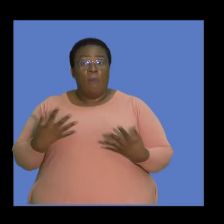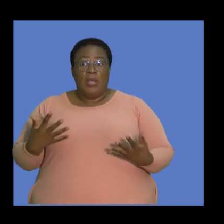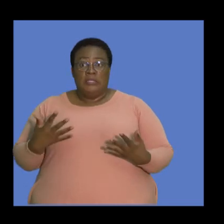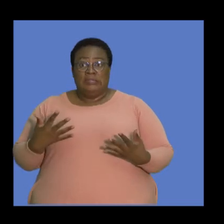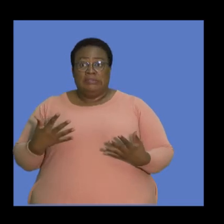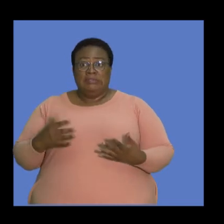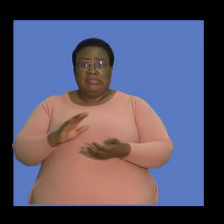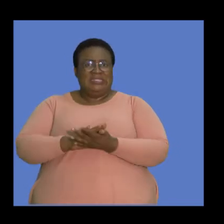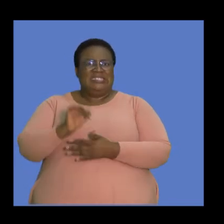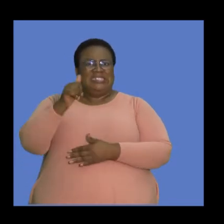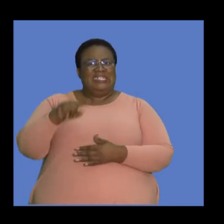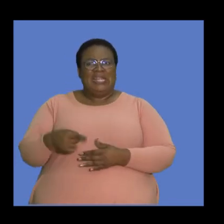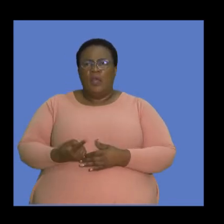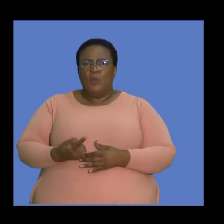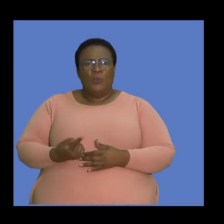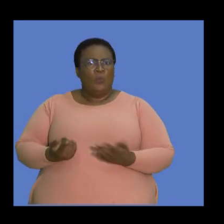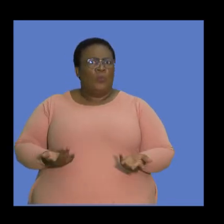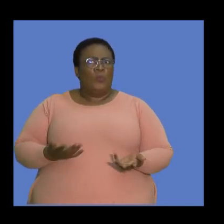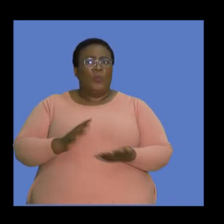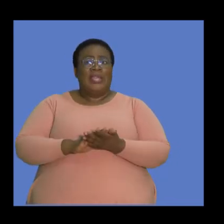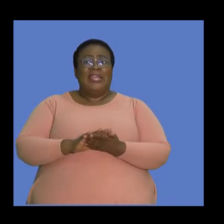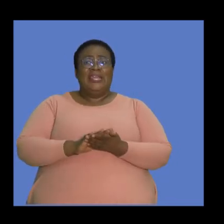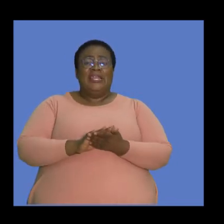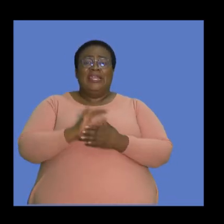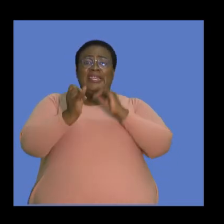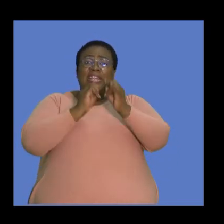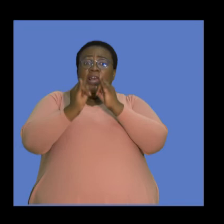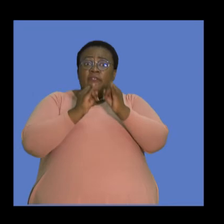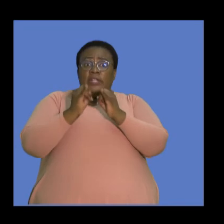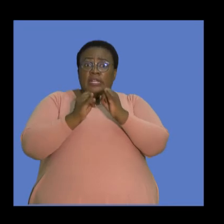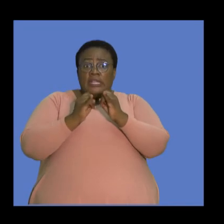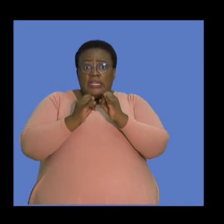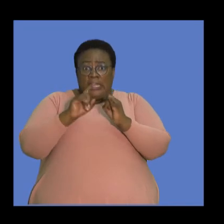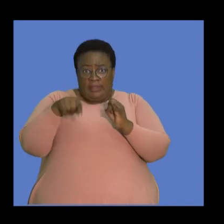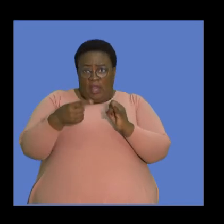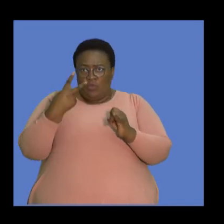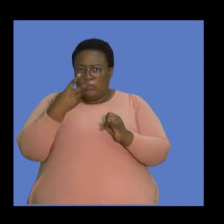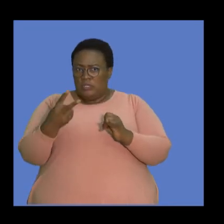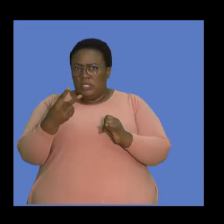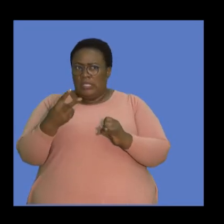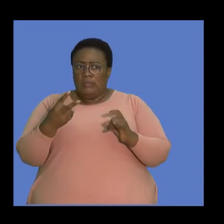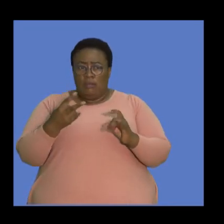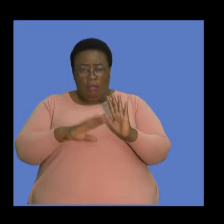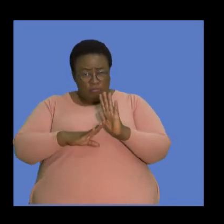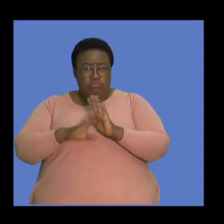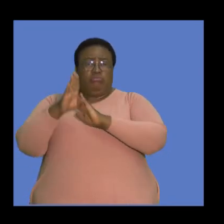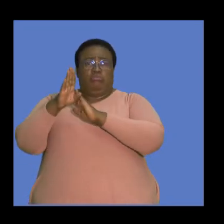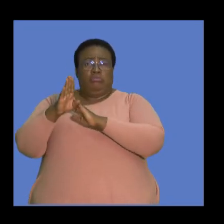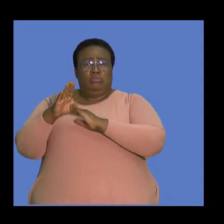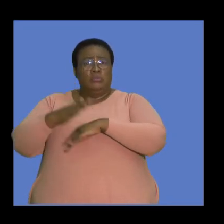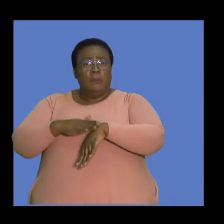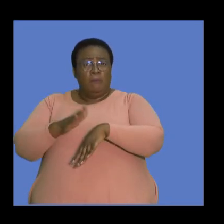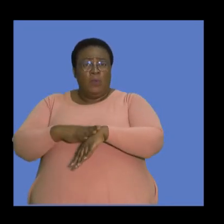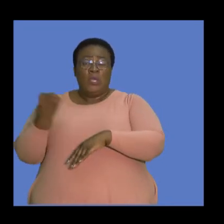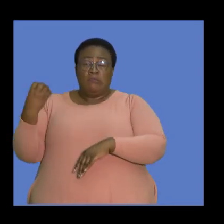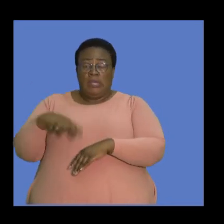5, you look at it, it's like your 16,000, 11,000 something. So you can see that the rate that it has gone up